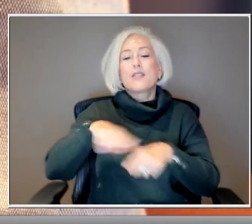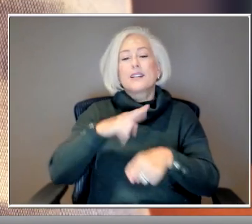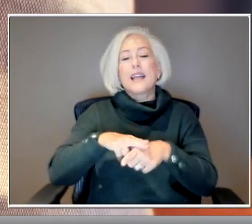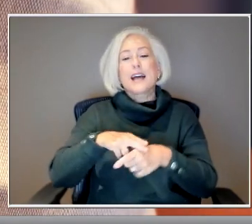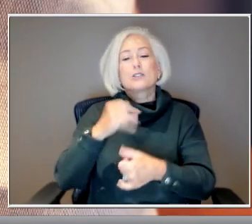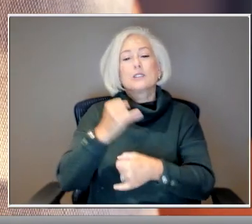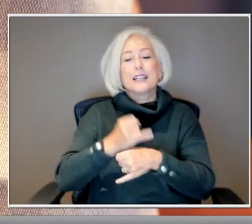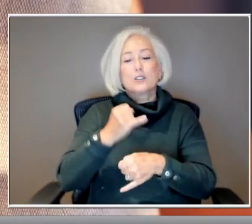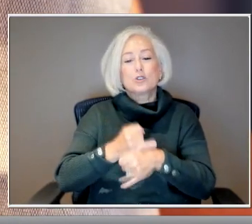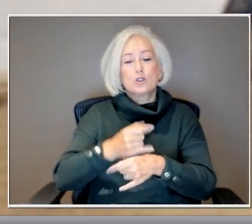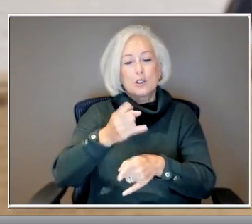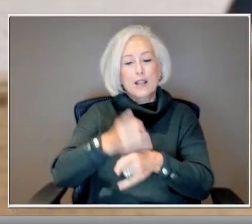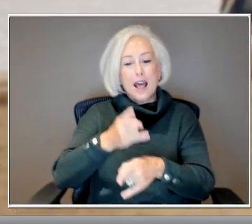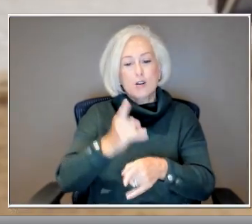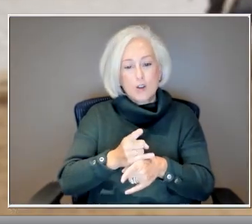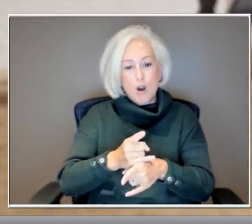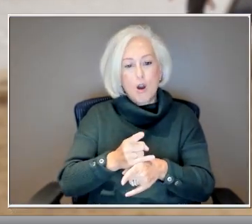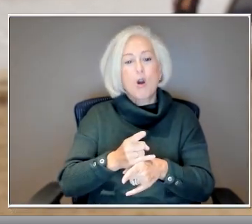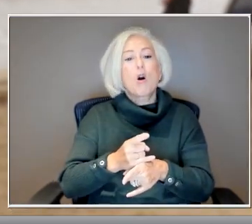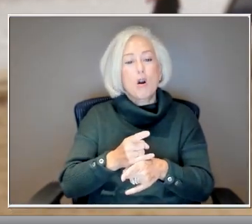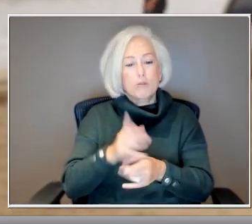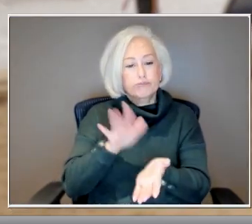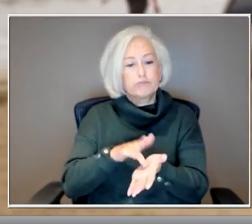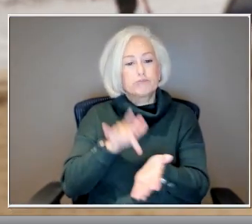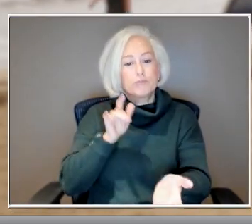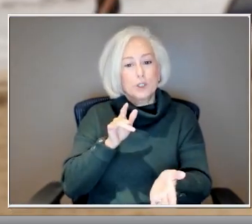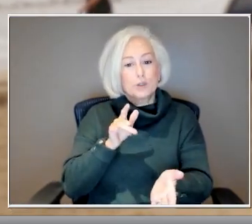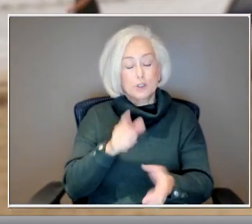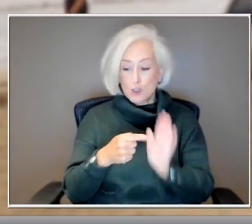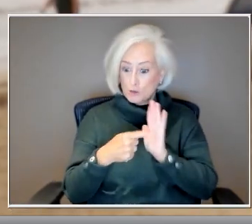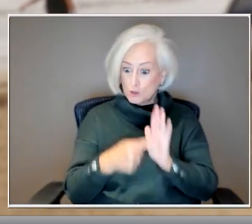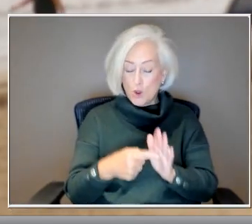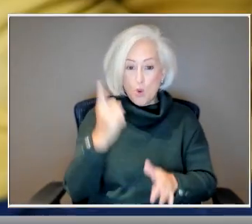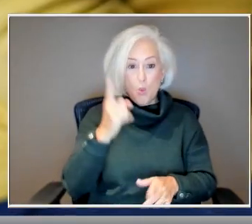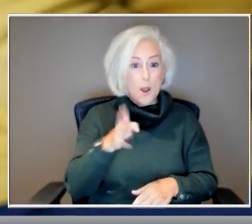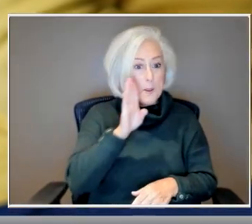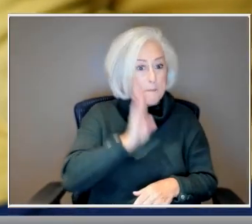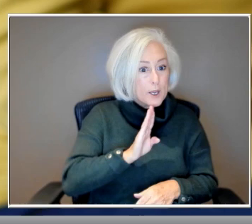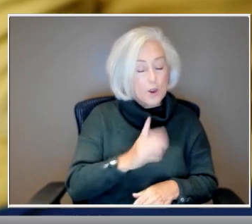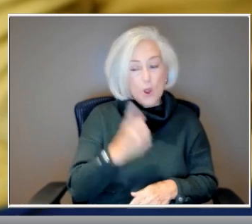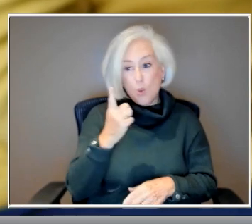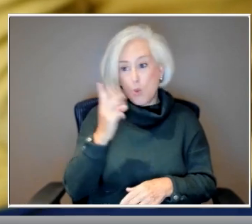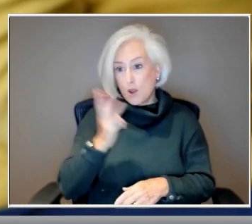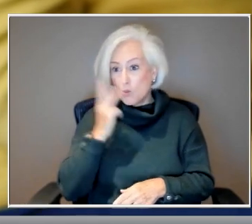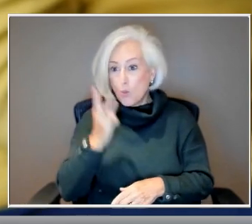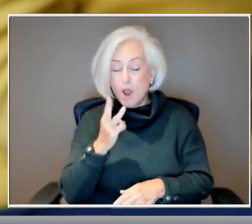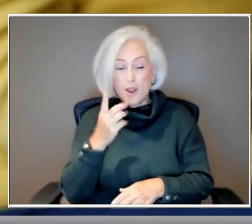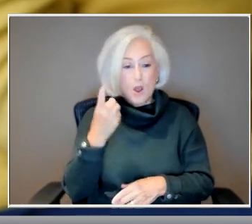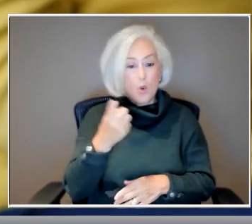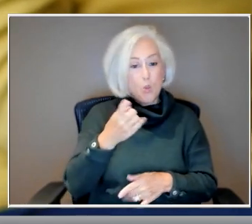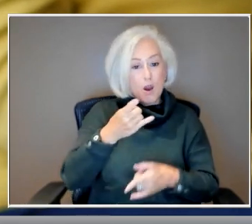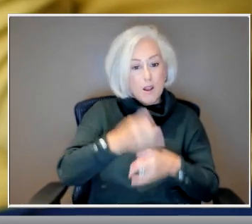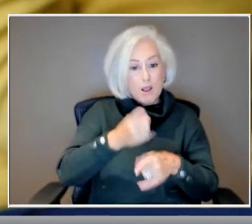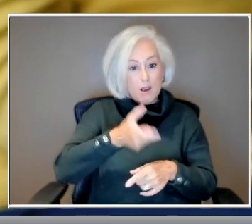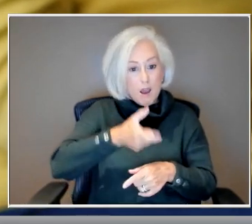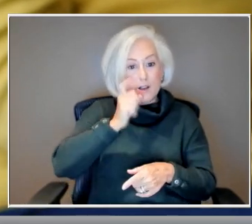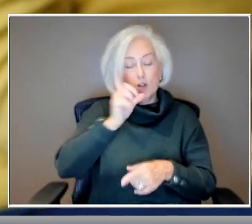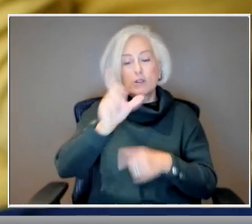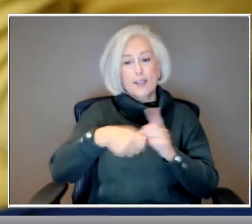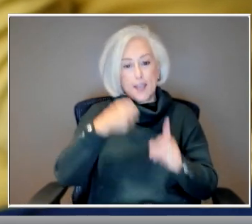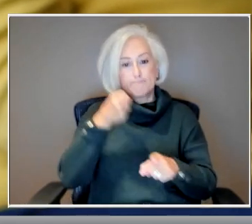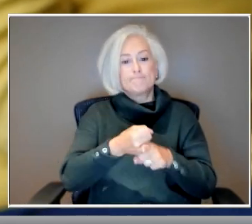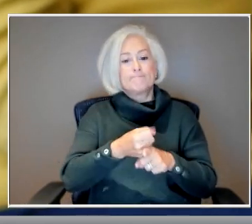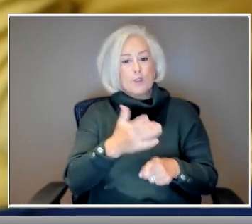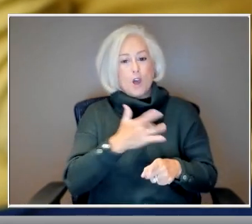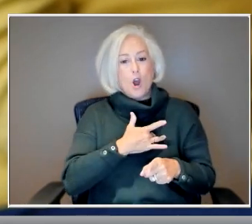Alcoholism shows just one beer, wine, or cocktail can have an immediate effect on your heart rhythm, significantly increasing